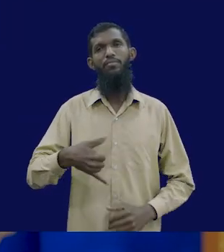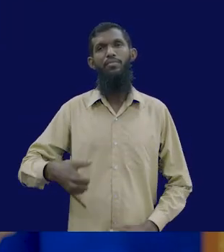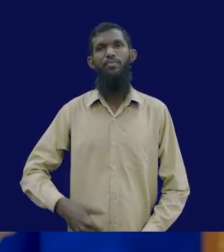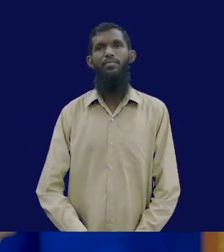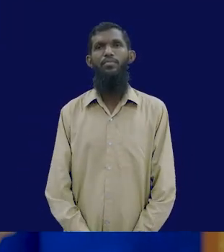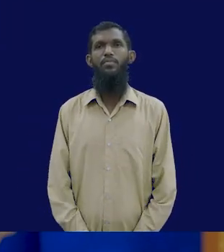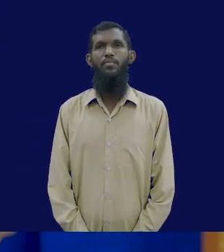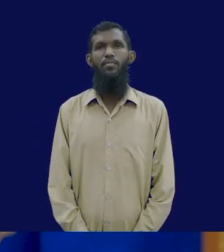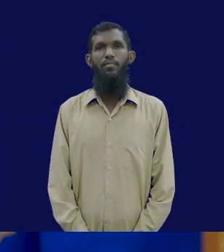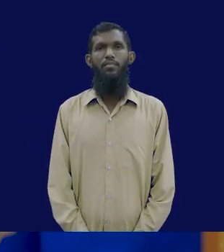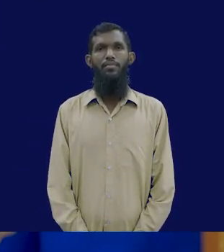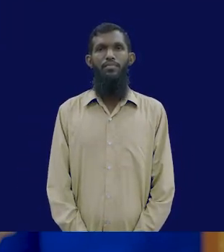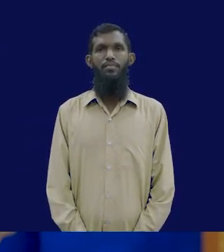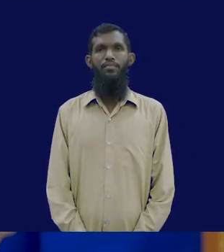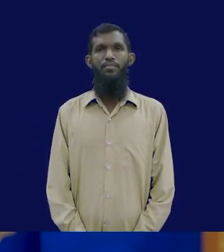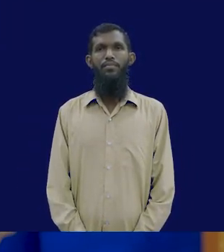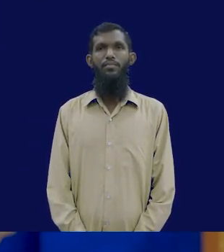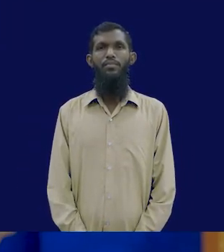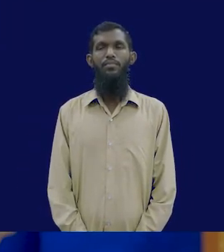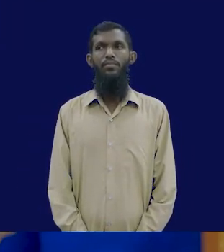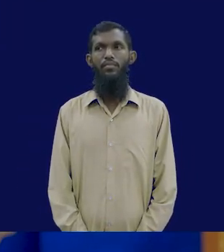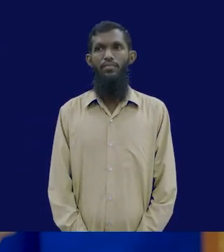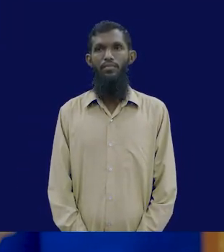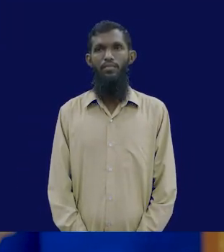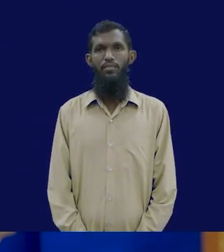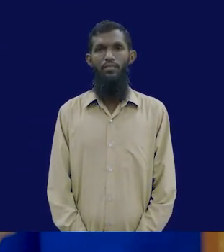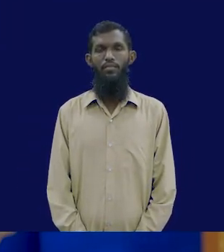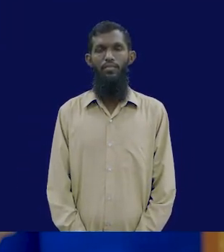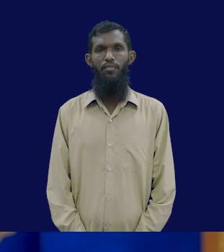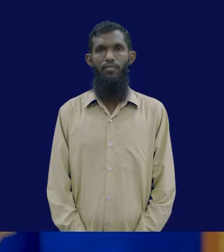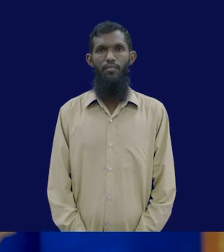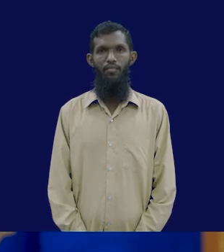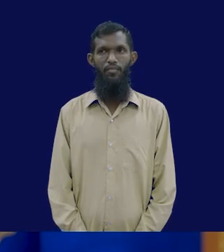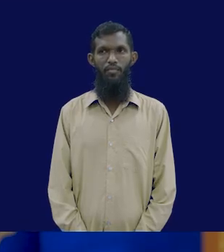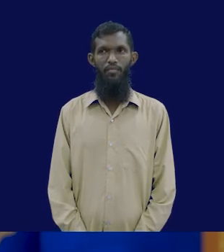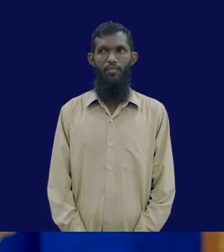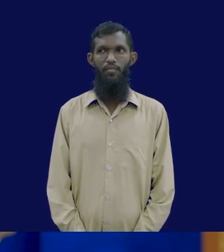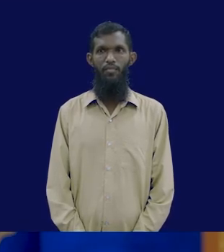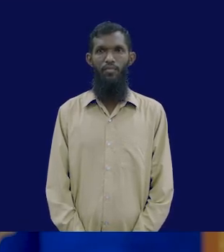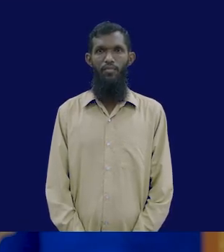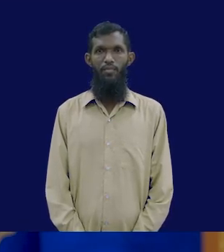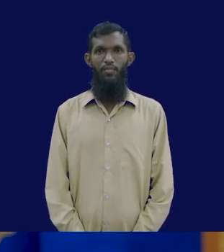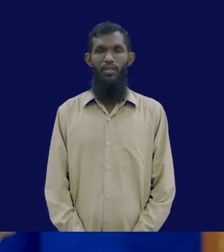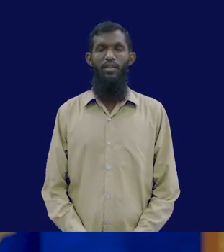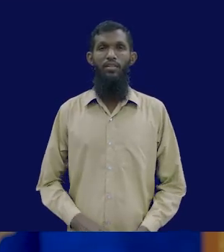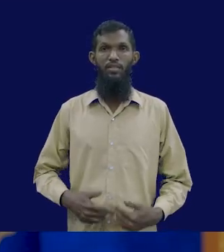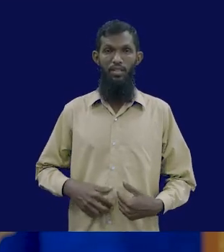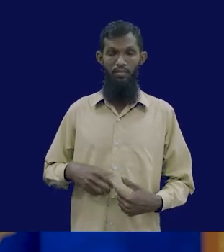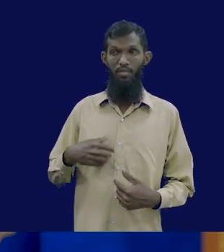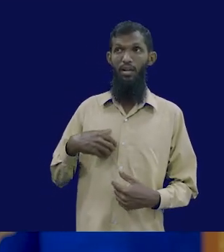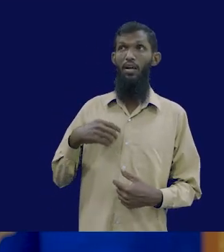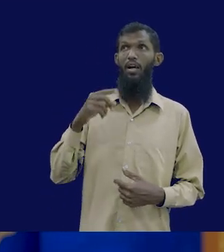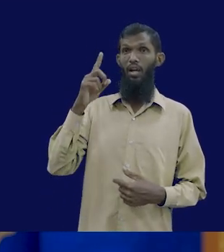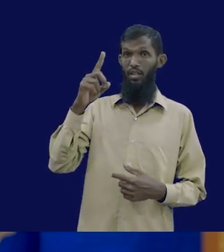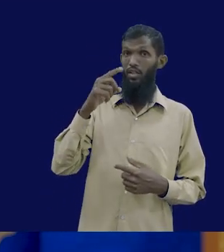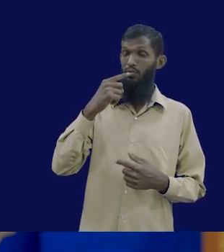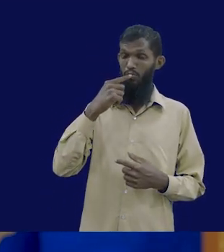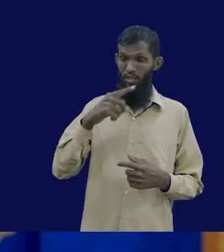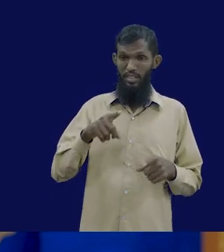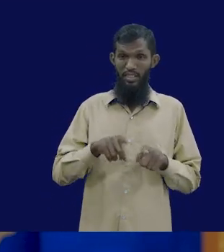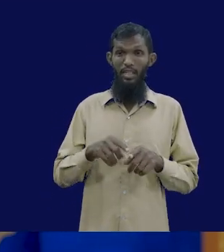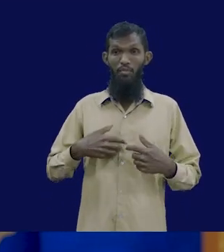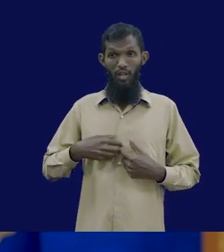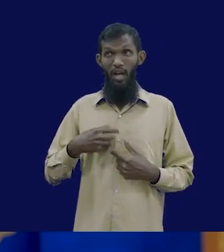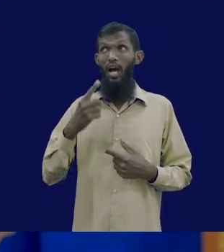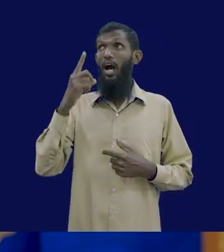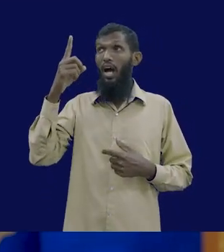anhu, that Rasulullah sallallahu alayhi wa sallam said that Allah subhanahu wa ta'ala says, fasting is for